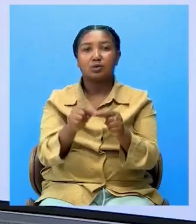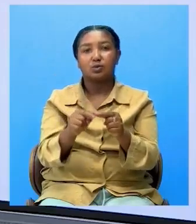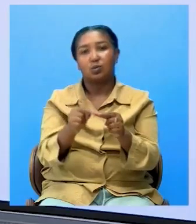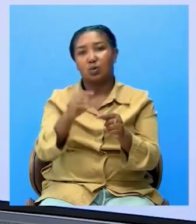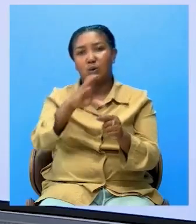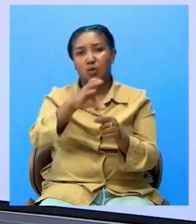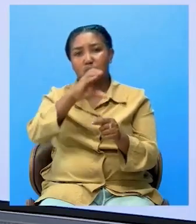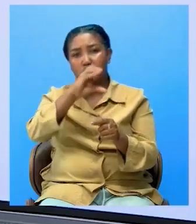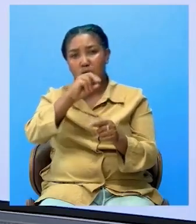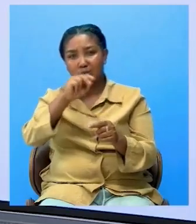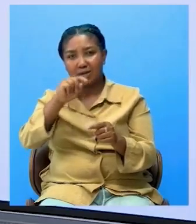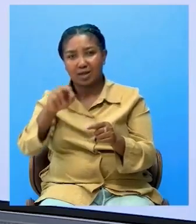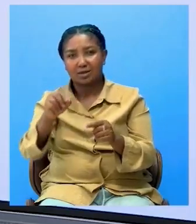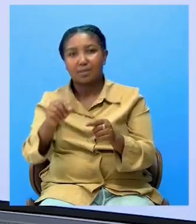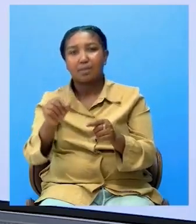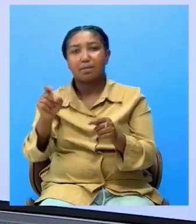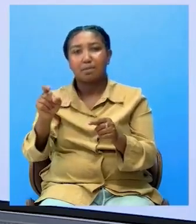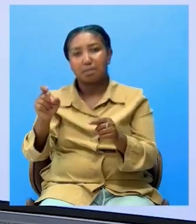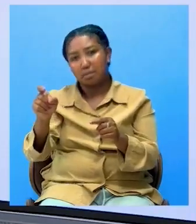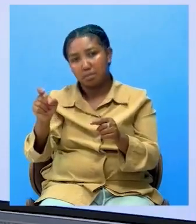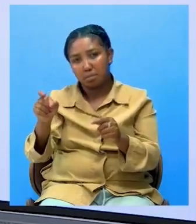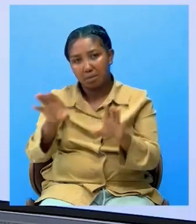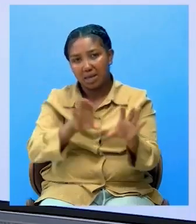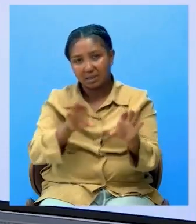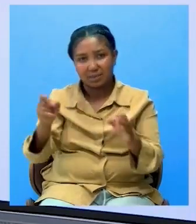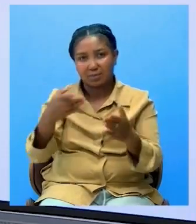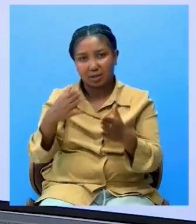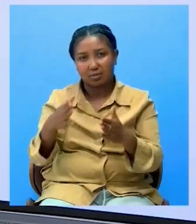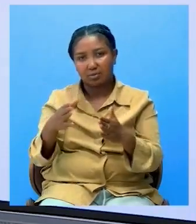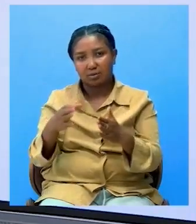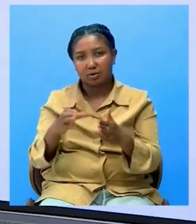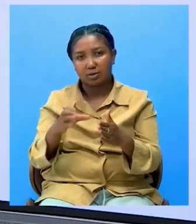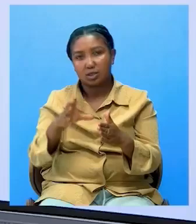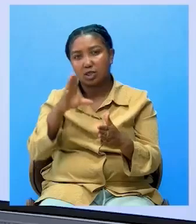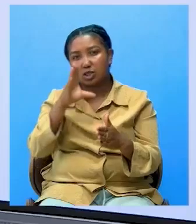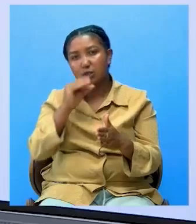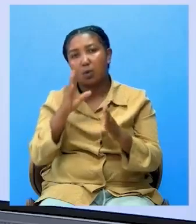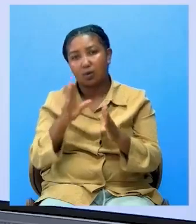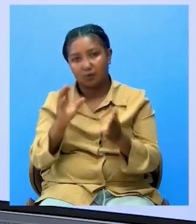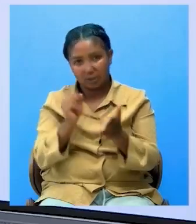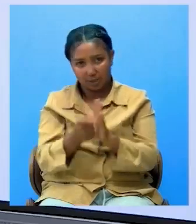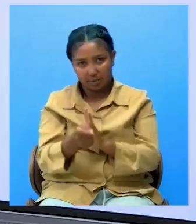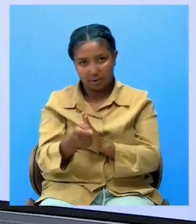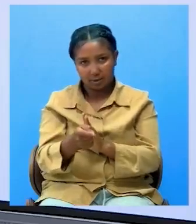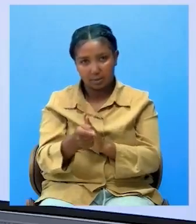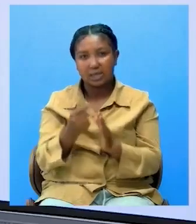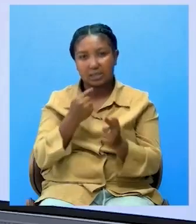contract or make something in spoken forms. For example,